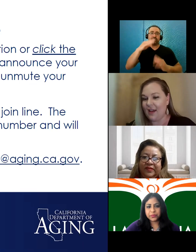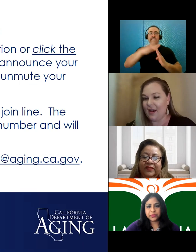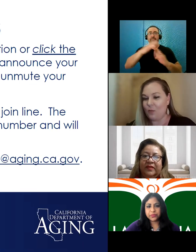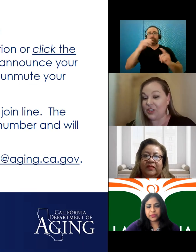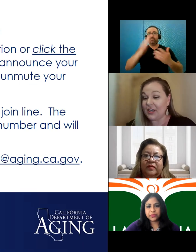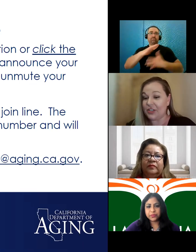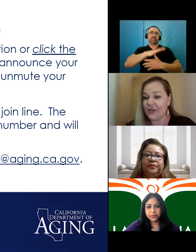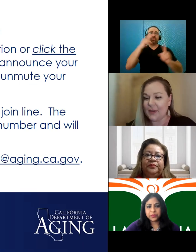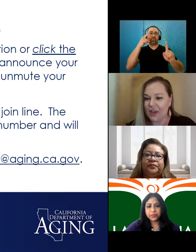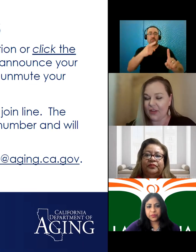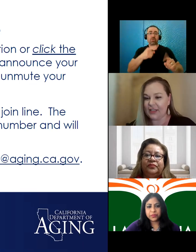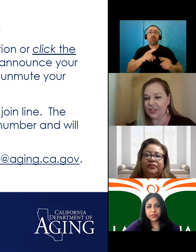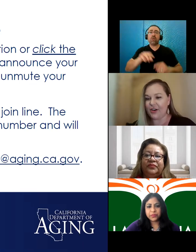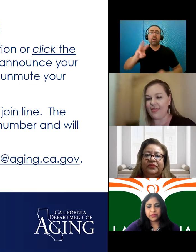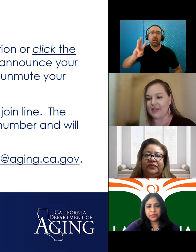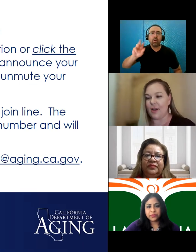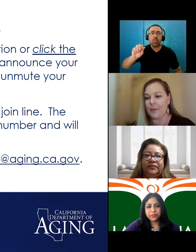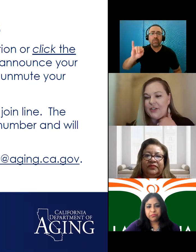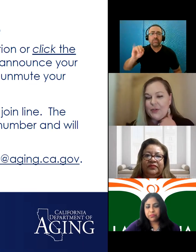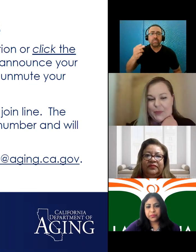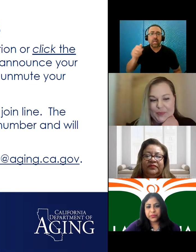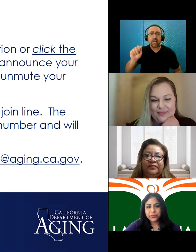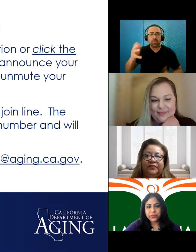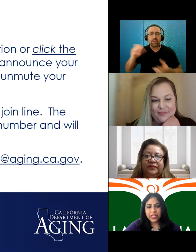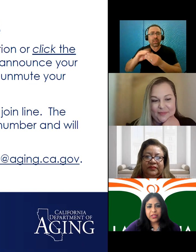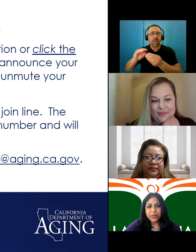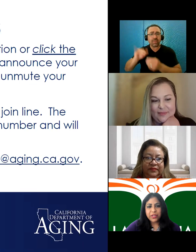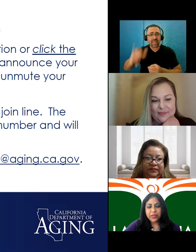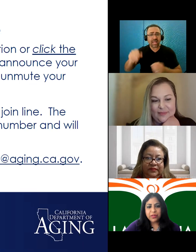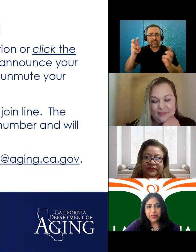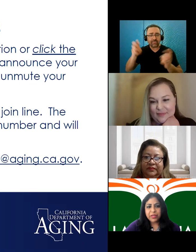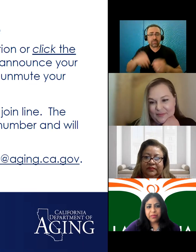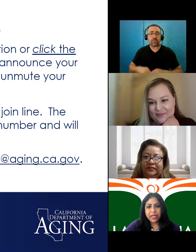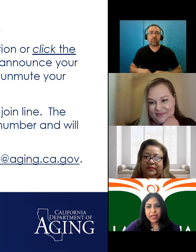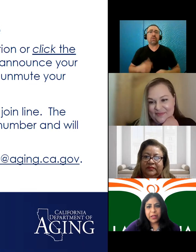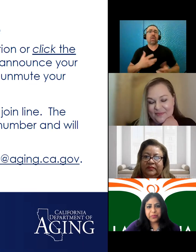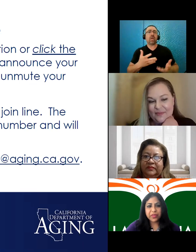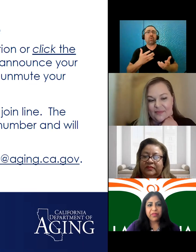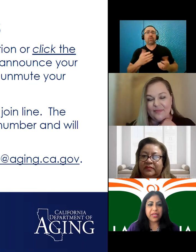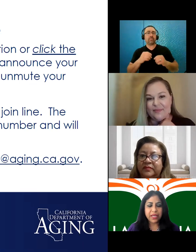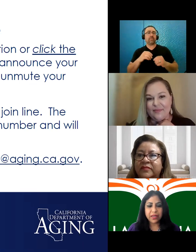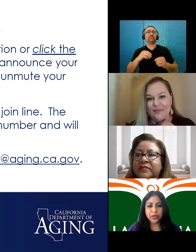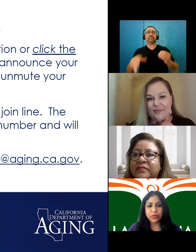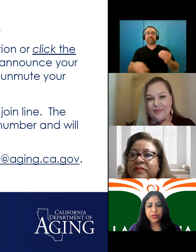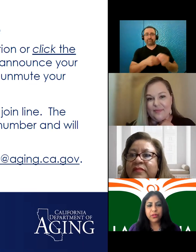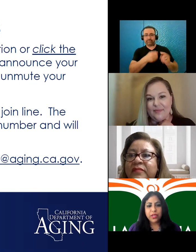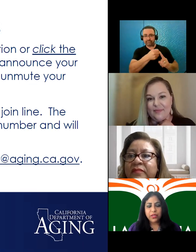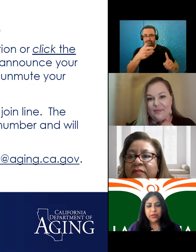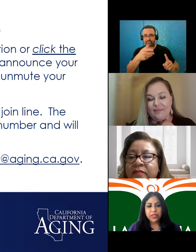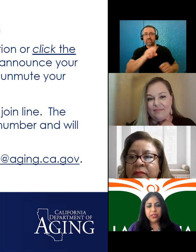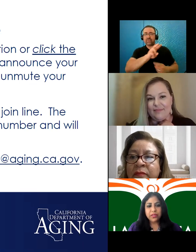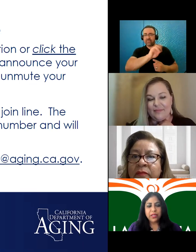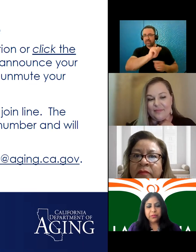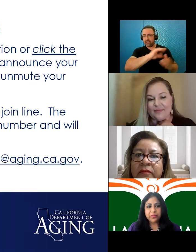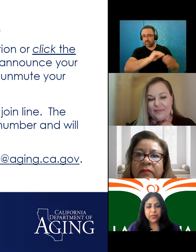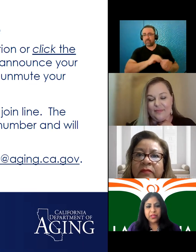there. Wajida, did you have something you'd like to share on that topic too? Just wanted to piggyback Felia, and also,